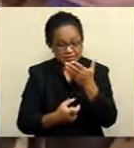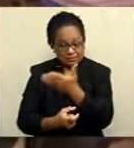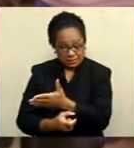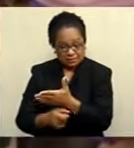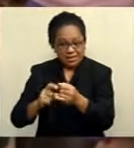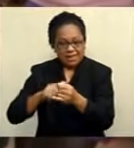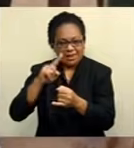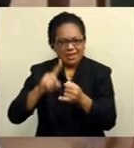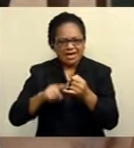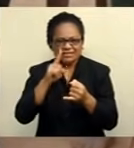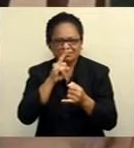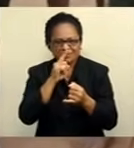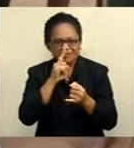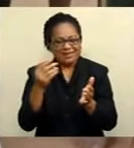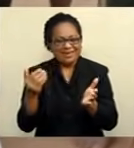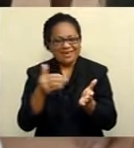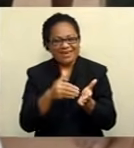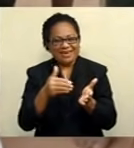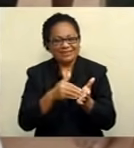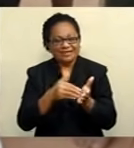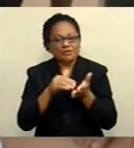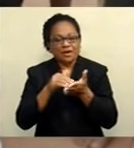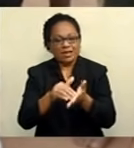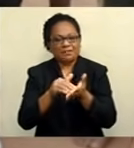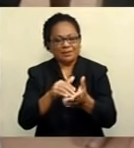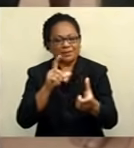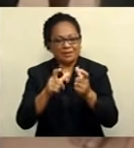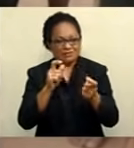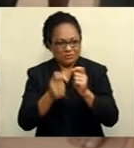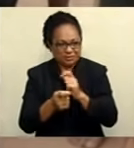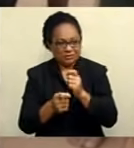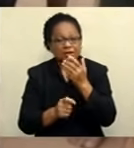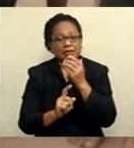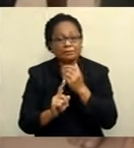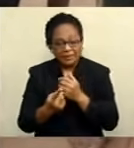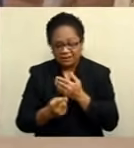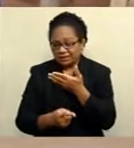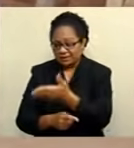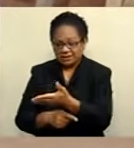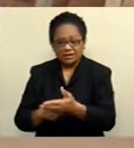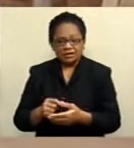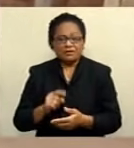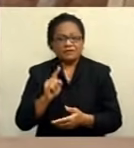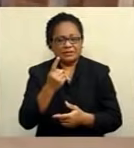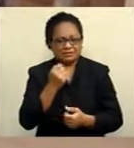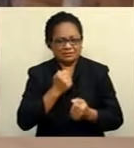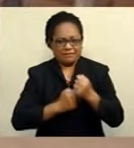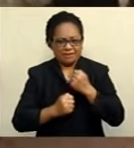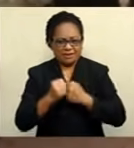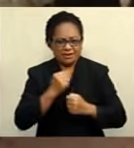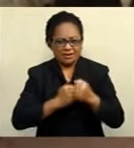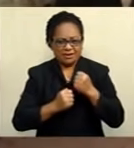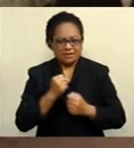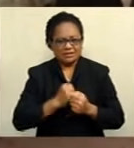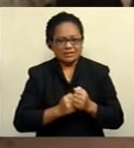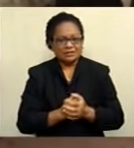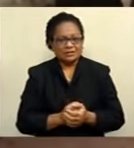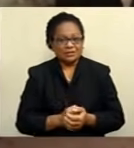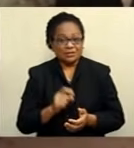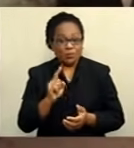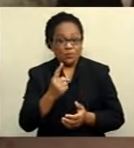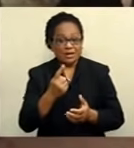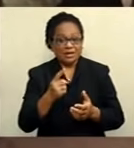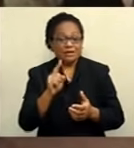contribute to climate change. But they are among the first to suffer its devastating consequences. The world's first climate